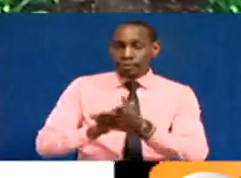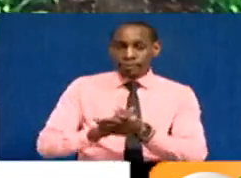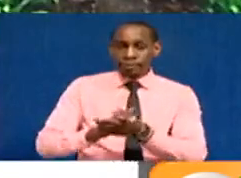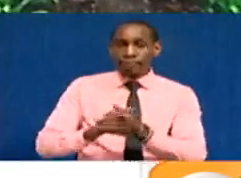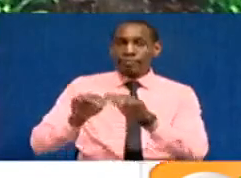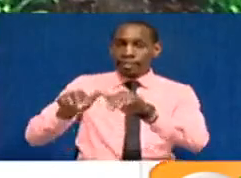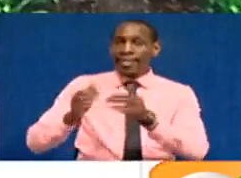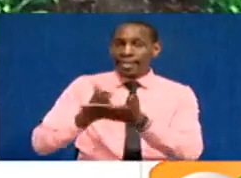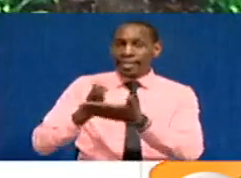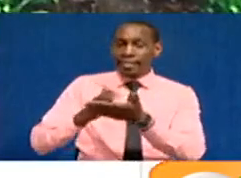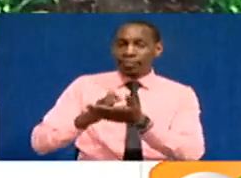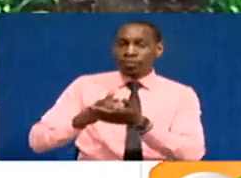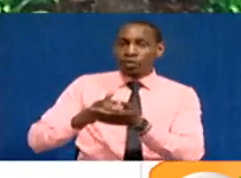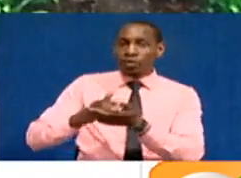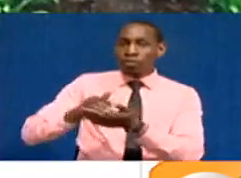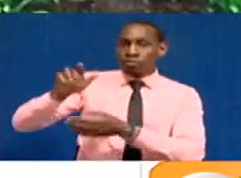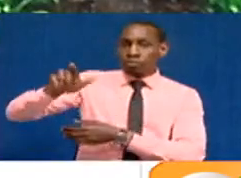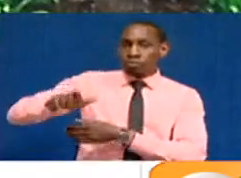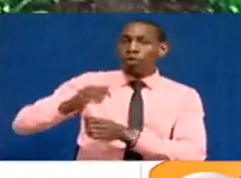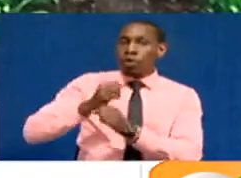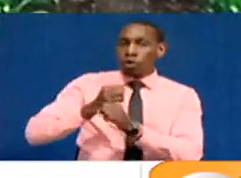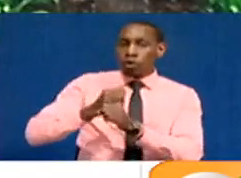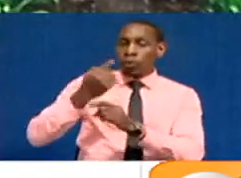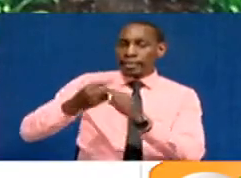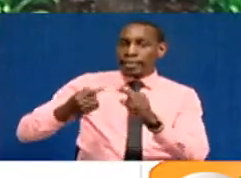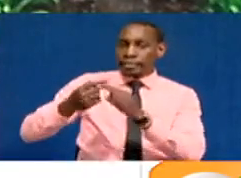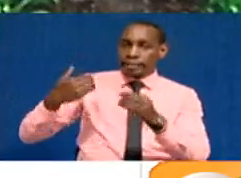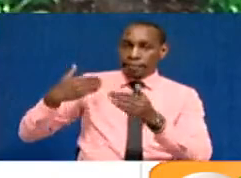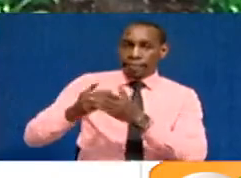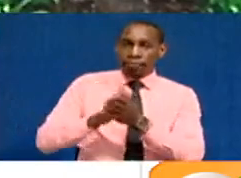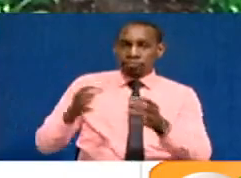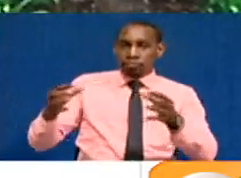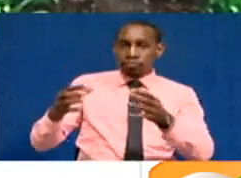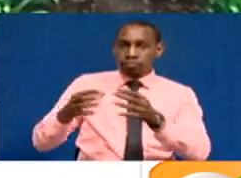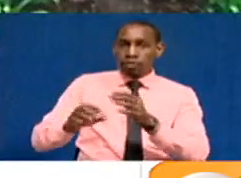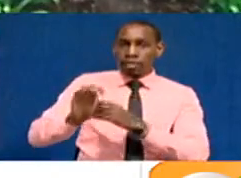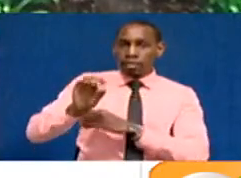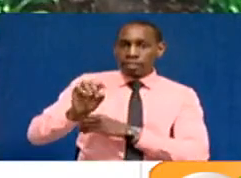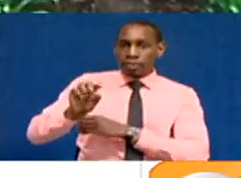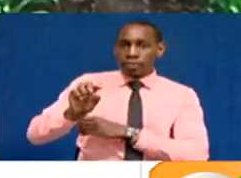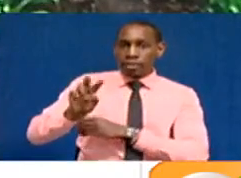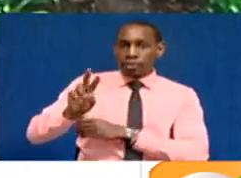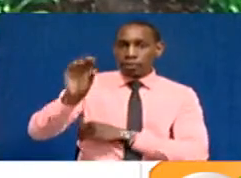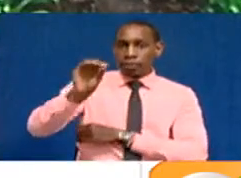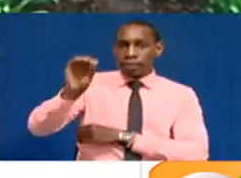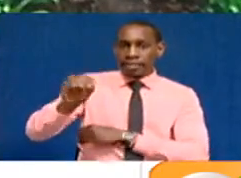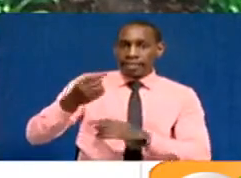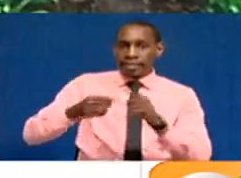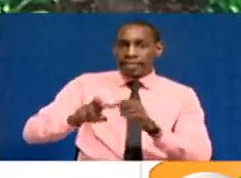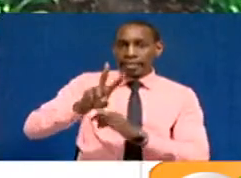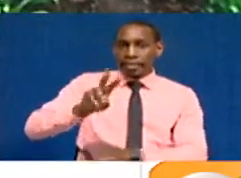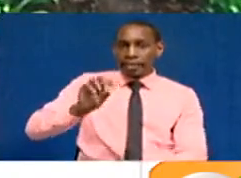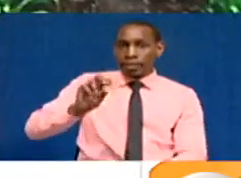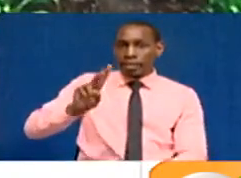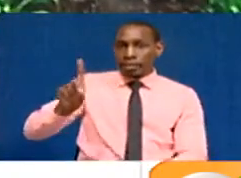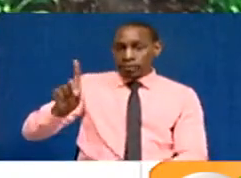The agriculture sector dipped to its lowest performance in years, contracting by 0.2% in